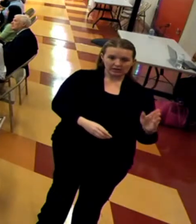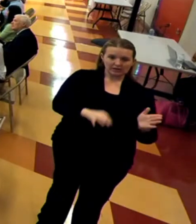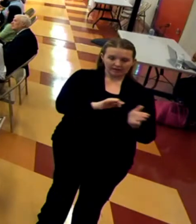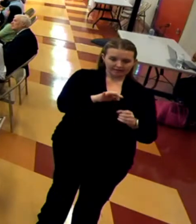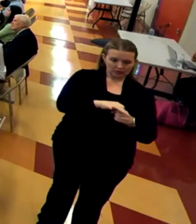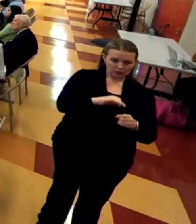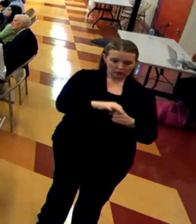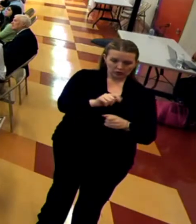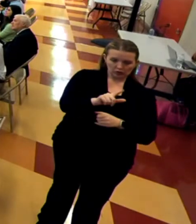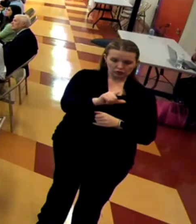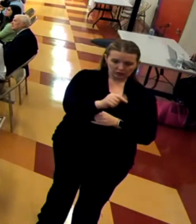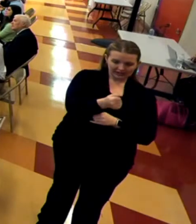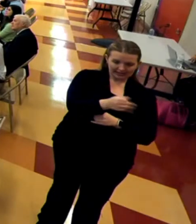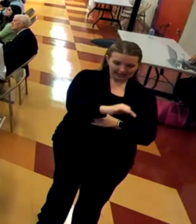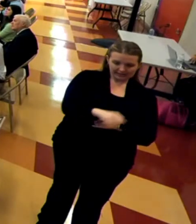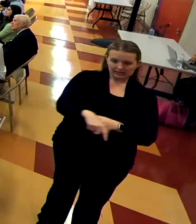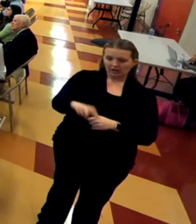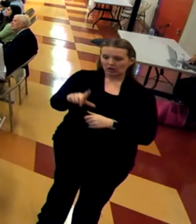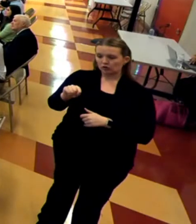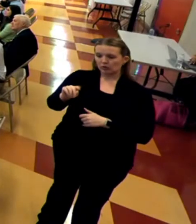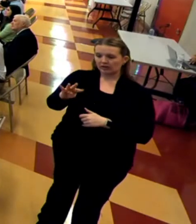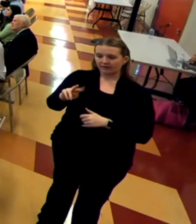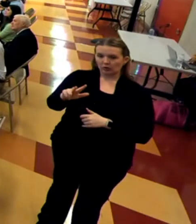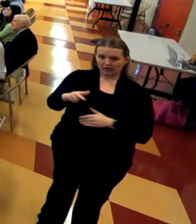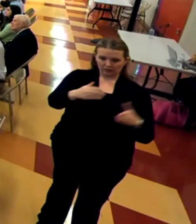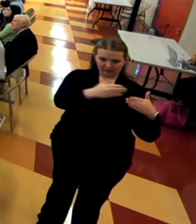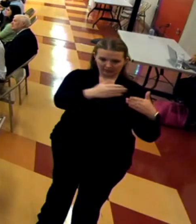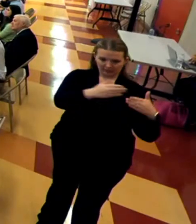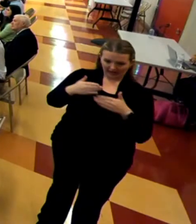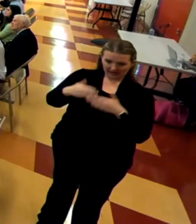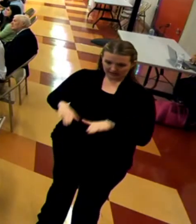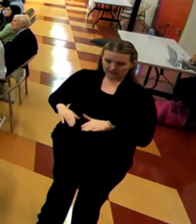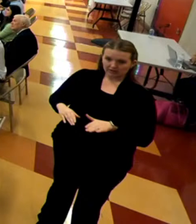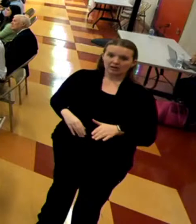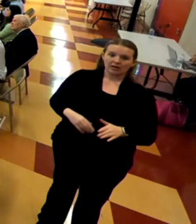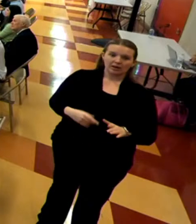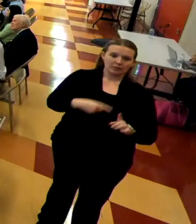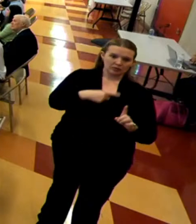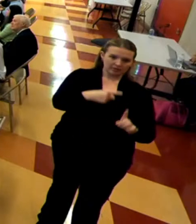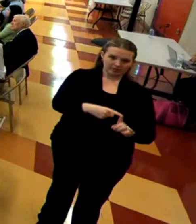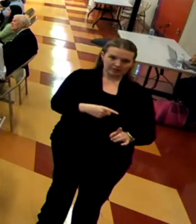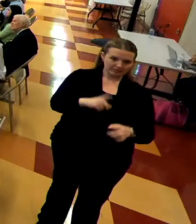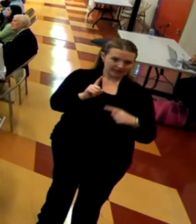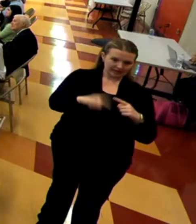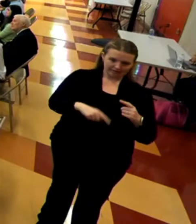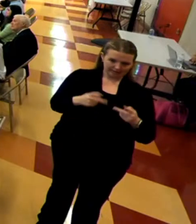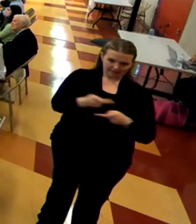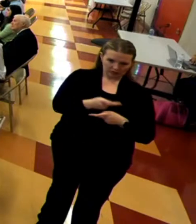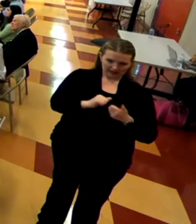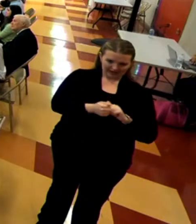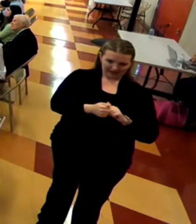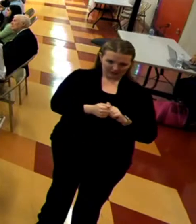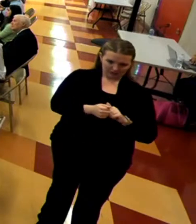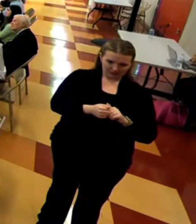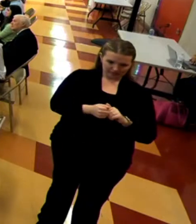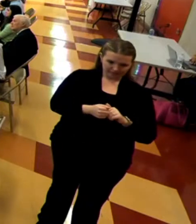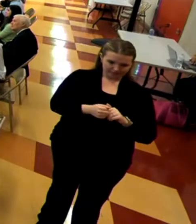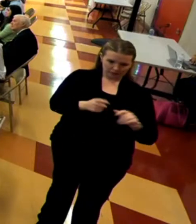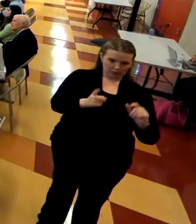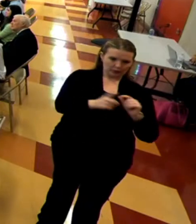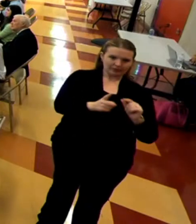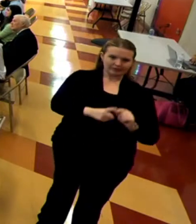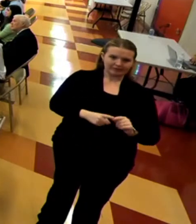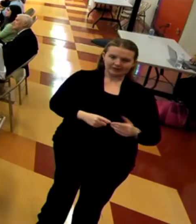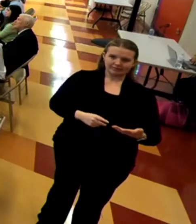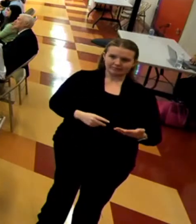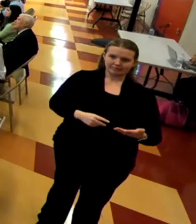districts 2019 and 2043. Pointed those out because I can't figure out a way to word it that defines the